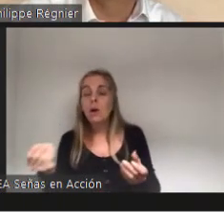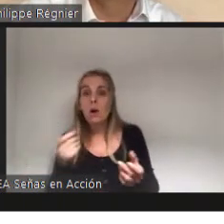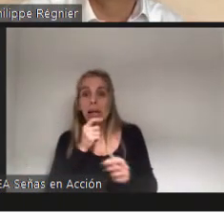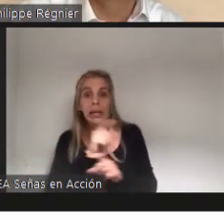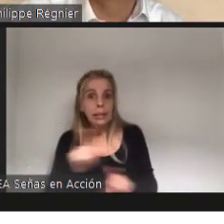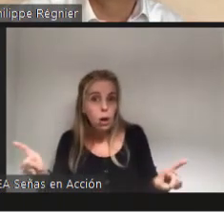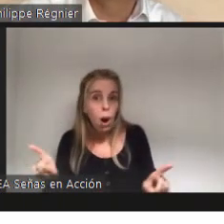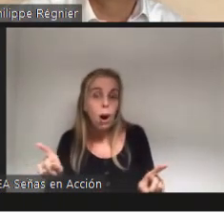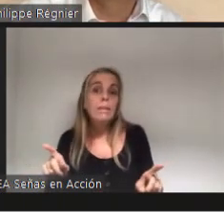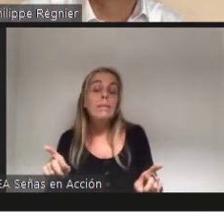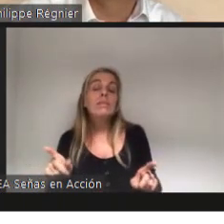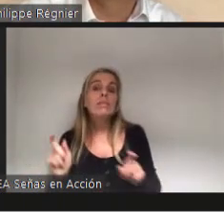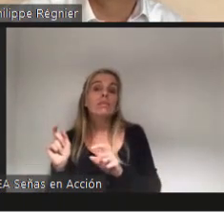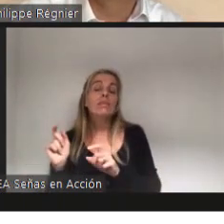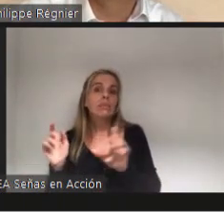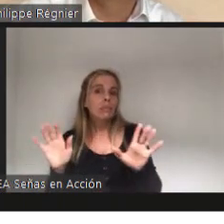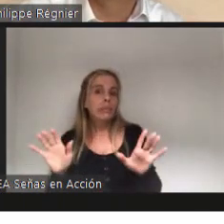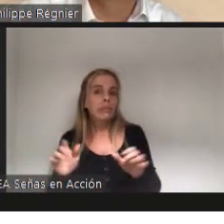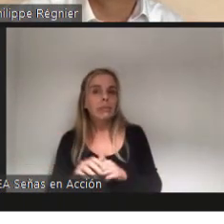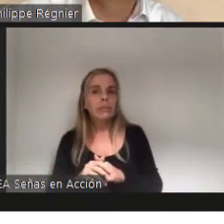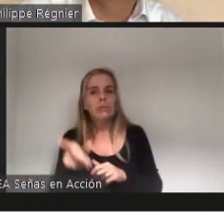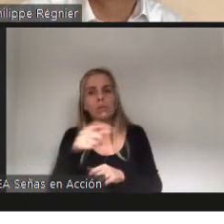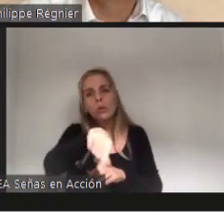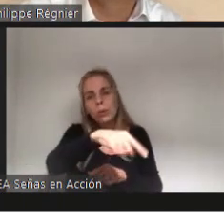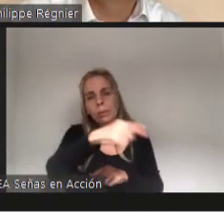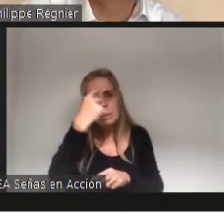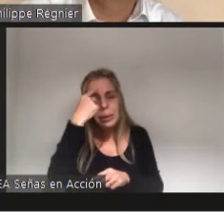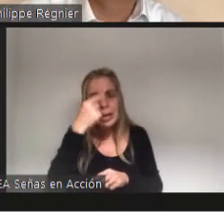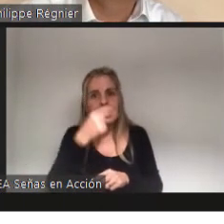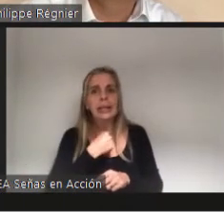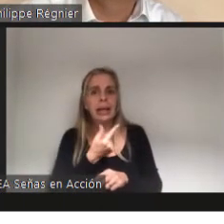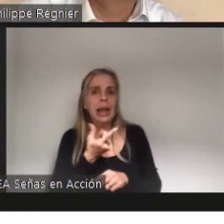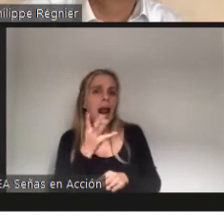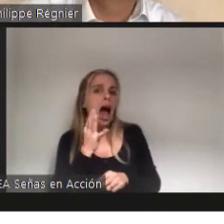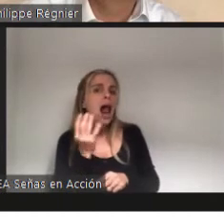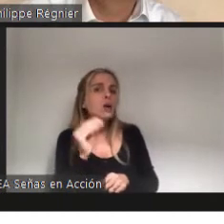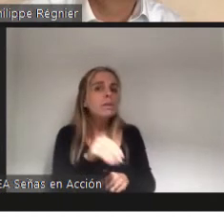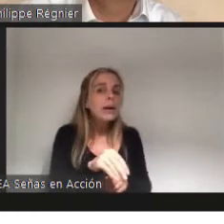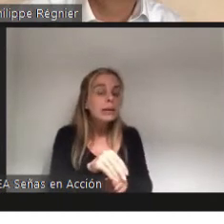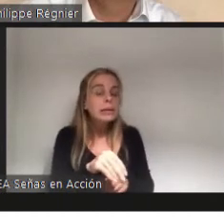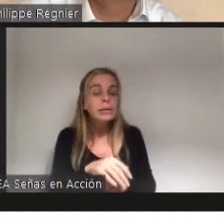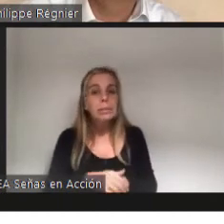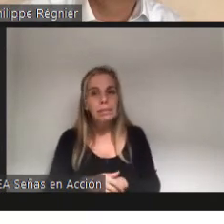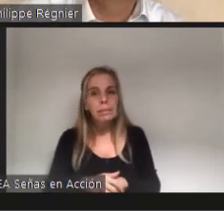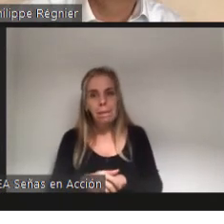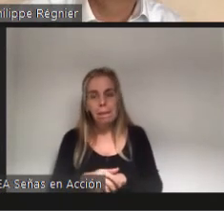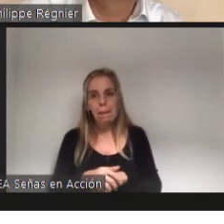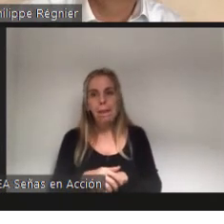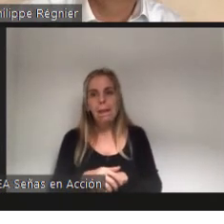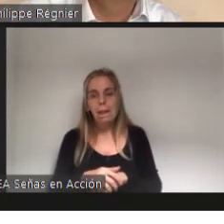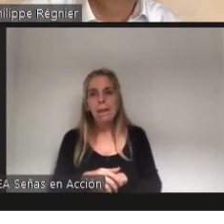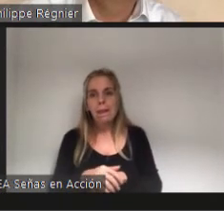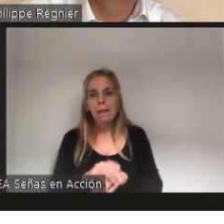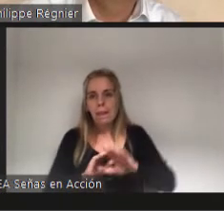Or else, while you think whether you want to say anything else,